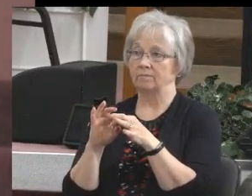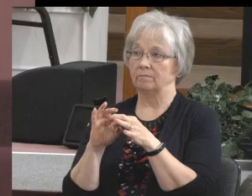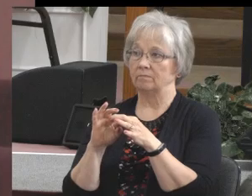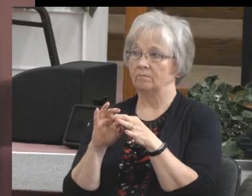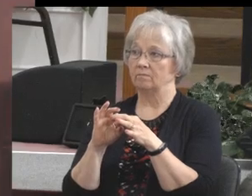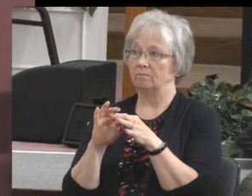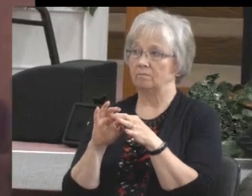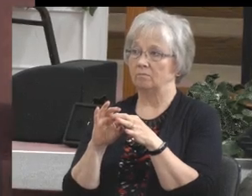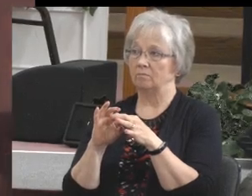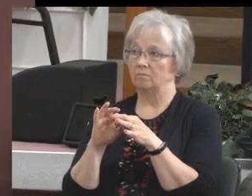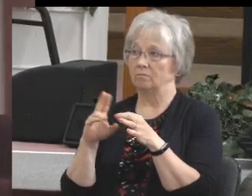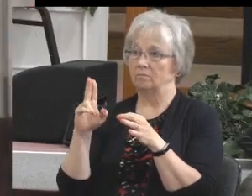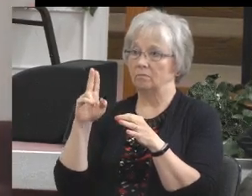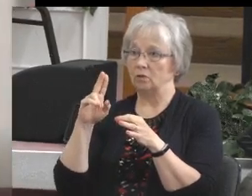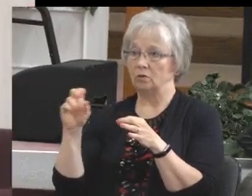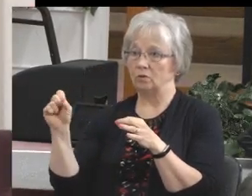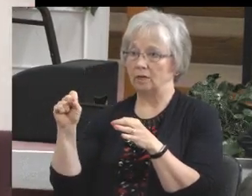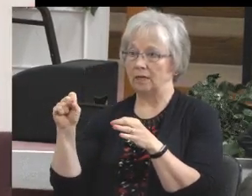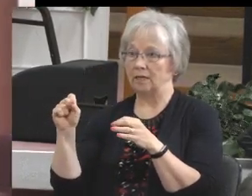I don't have time, but